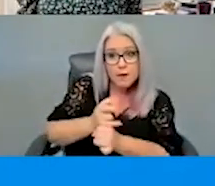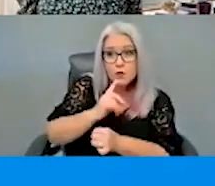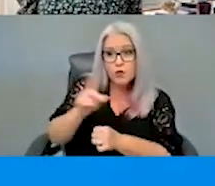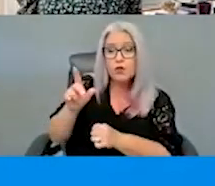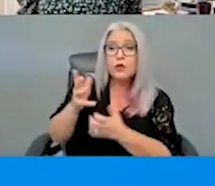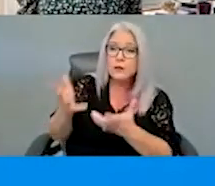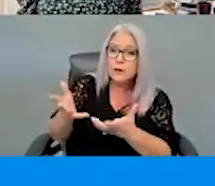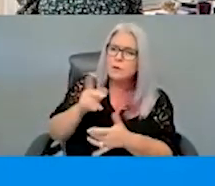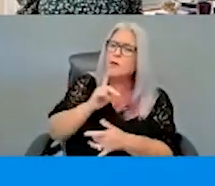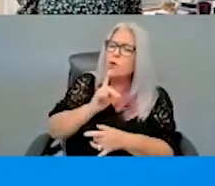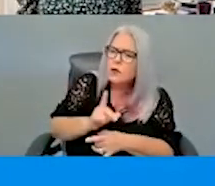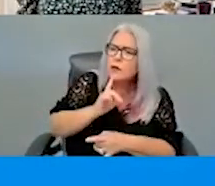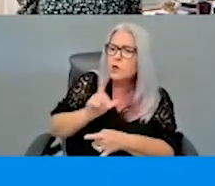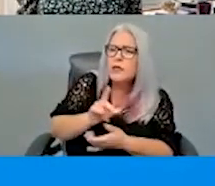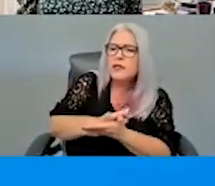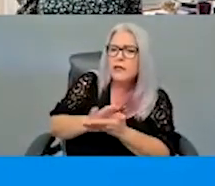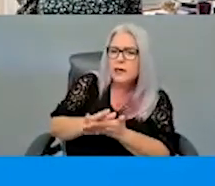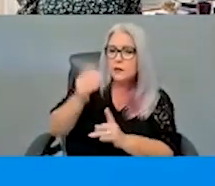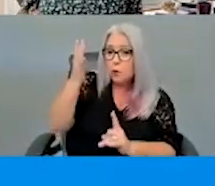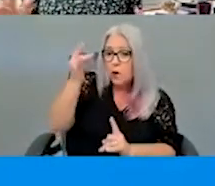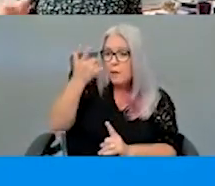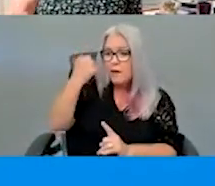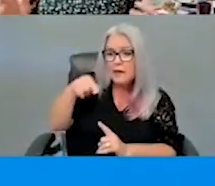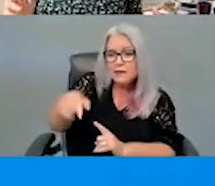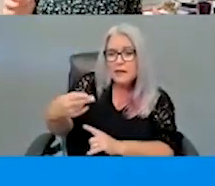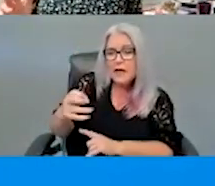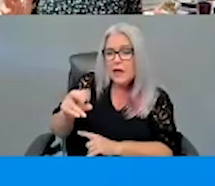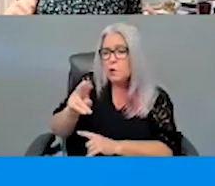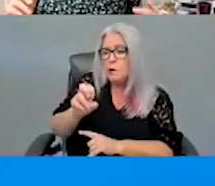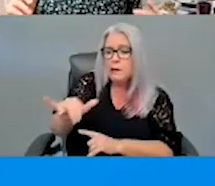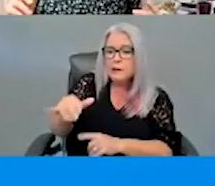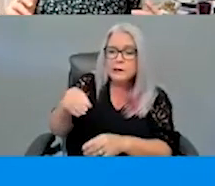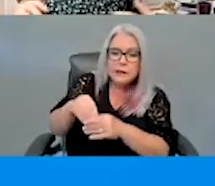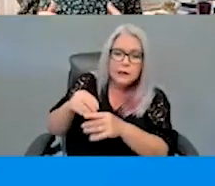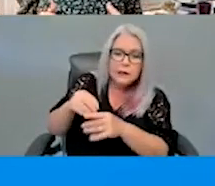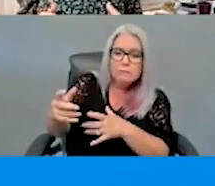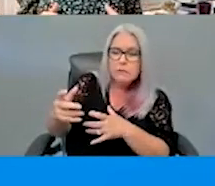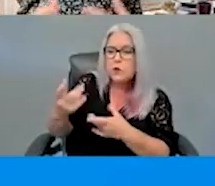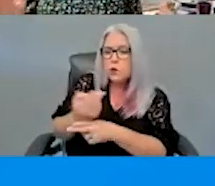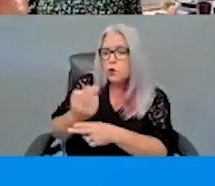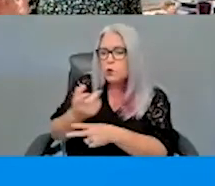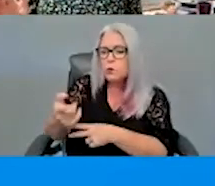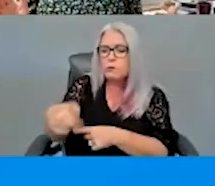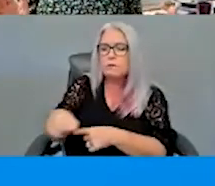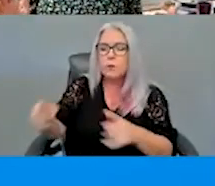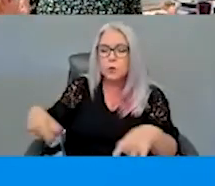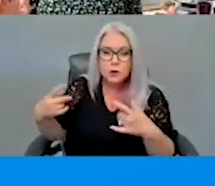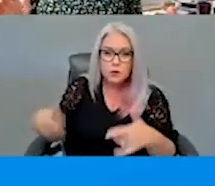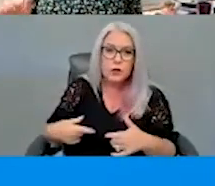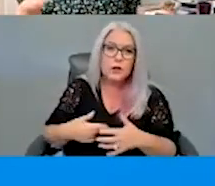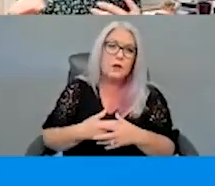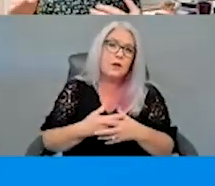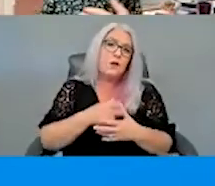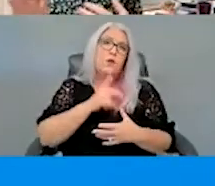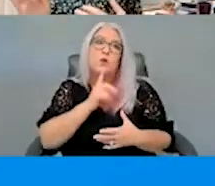be extra nice to him because he's in that wheelchair. So sending this message of that we need to be extra nice to people with